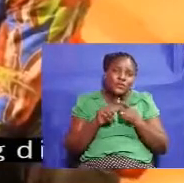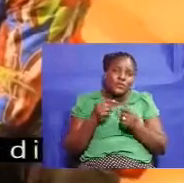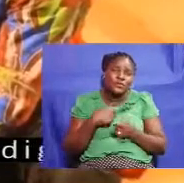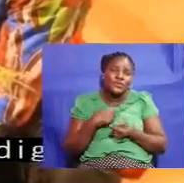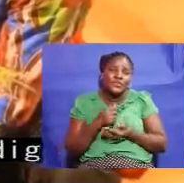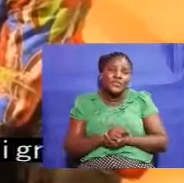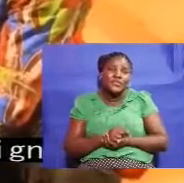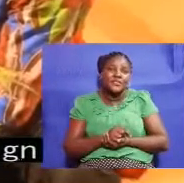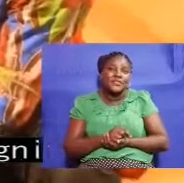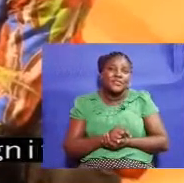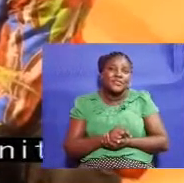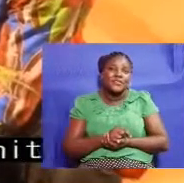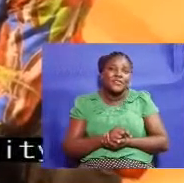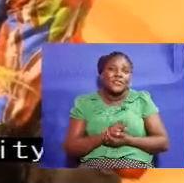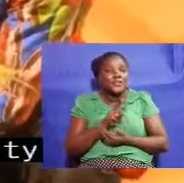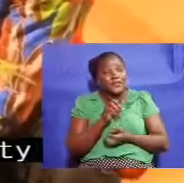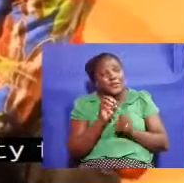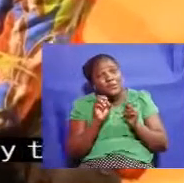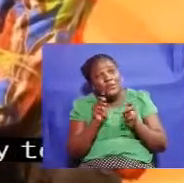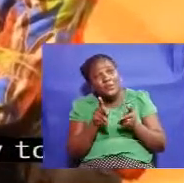Will your sister ever like me?